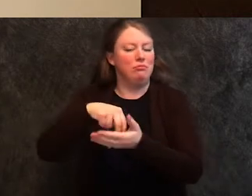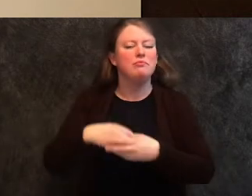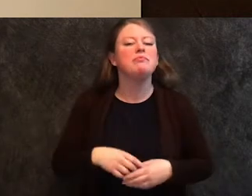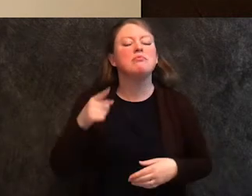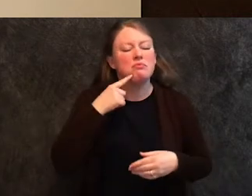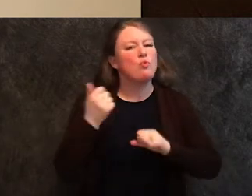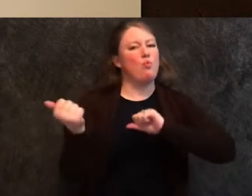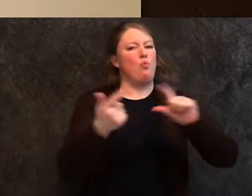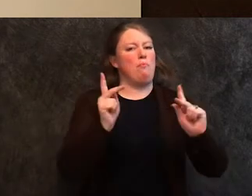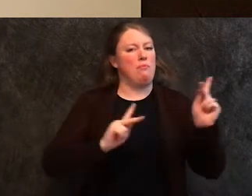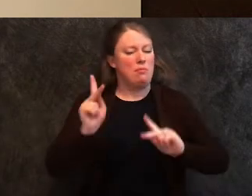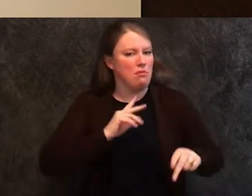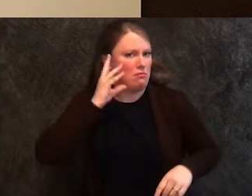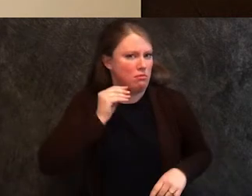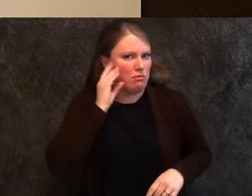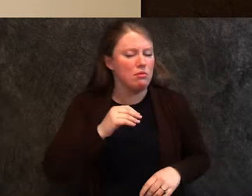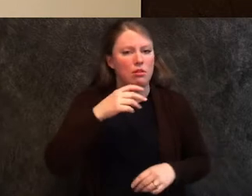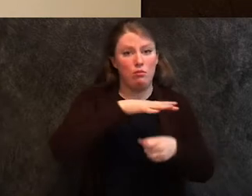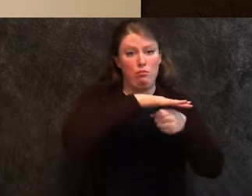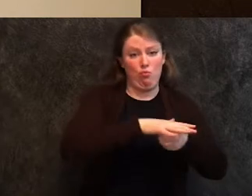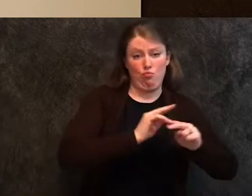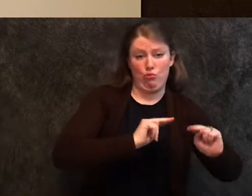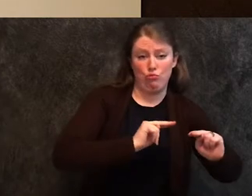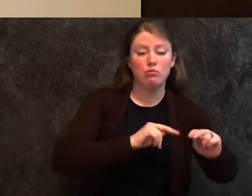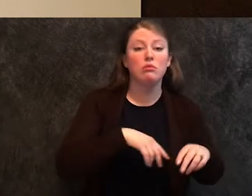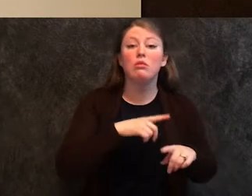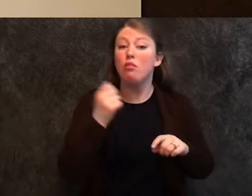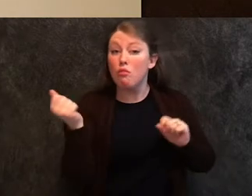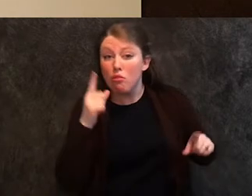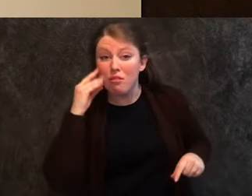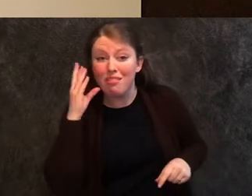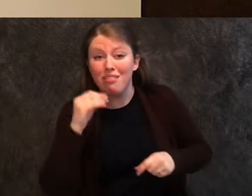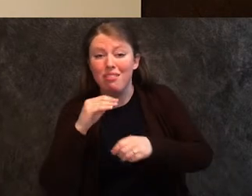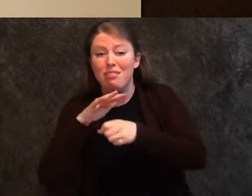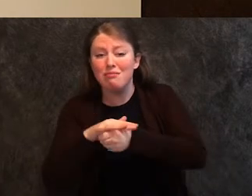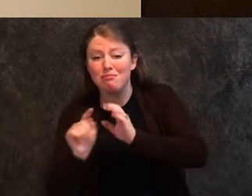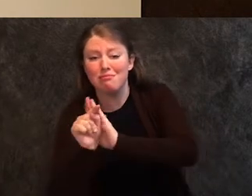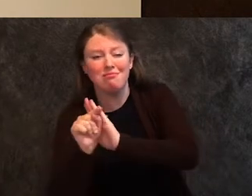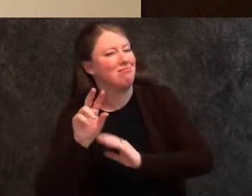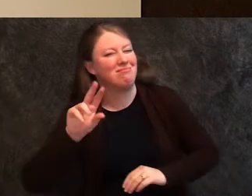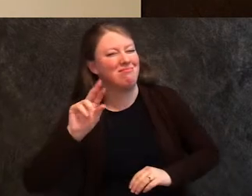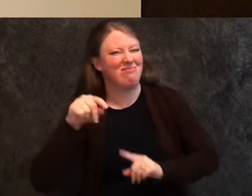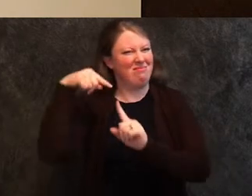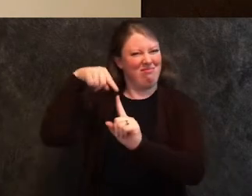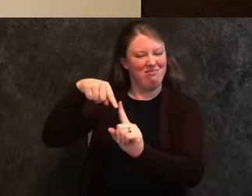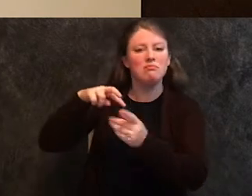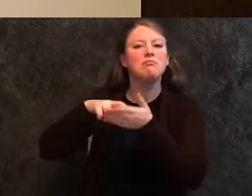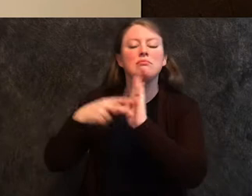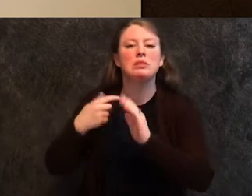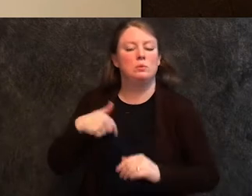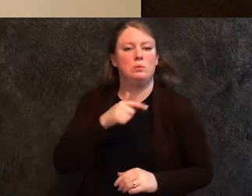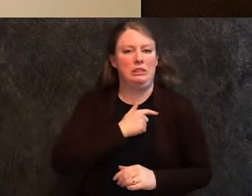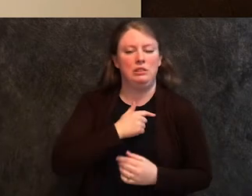everyone feels stress. The difference is when we are stressed, we ruminate on the future or the